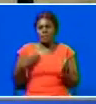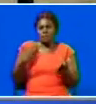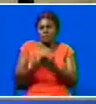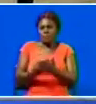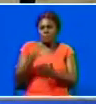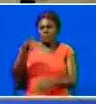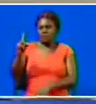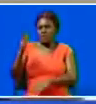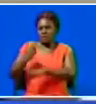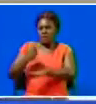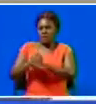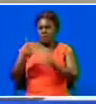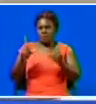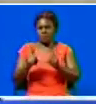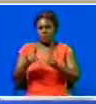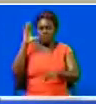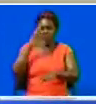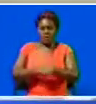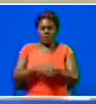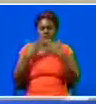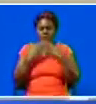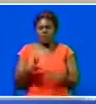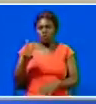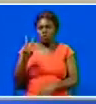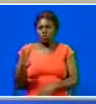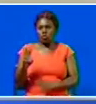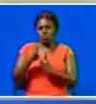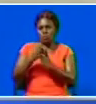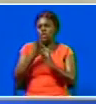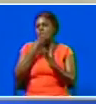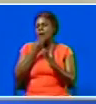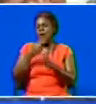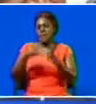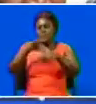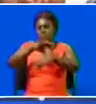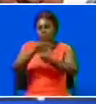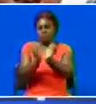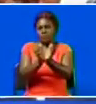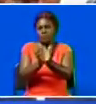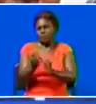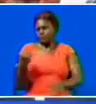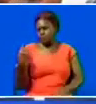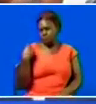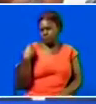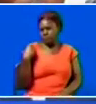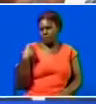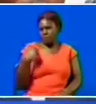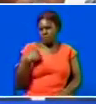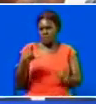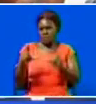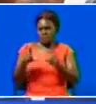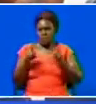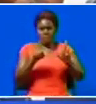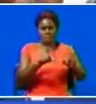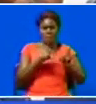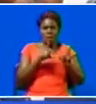31 fake working permits have been impounded and two brokers arrested during the process. Recently, I have rejected a huge